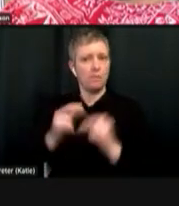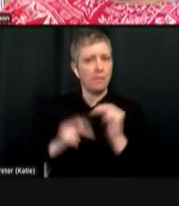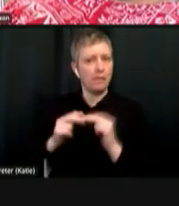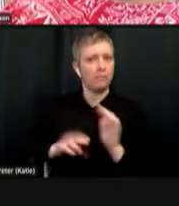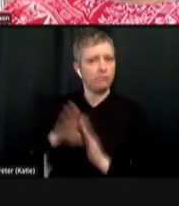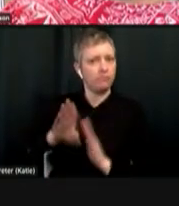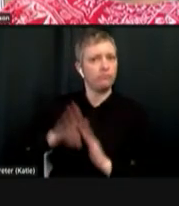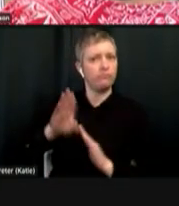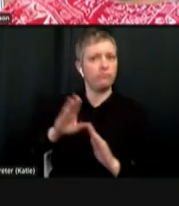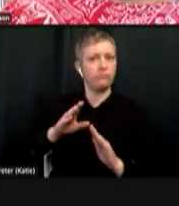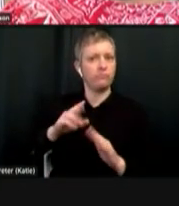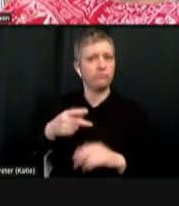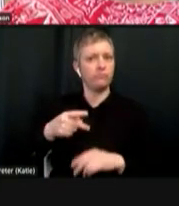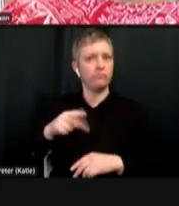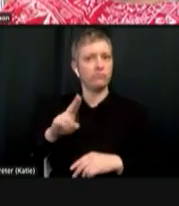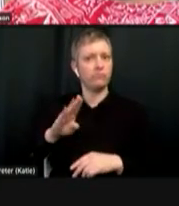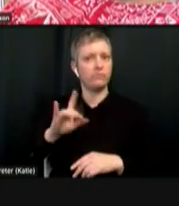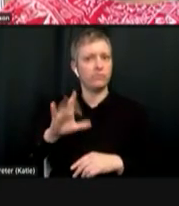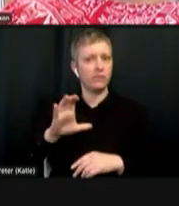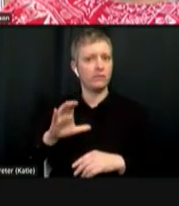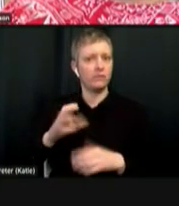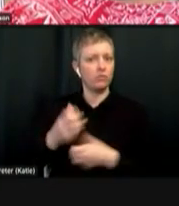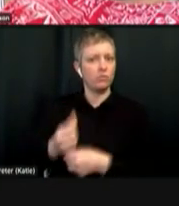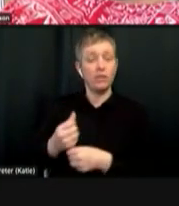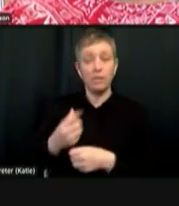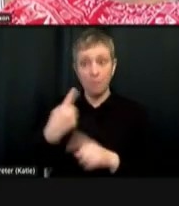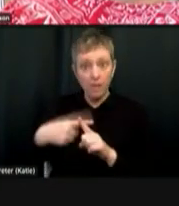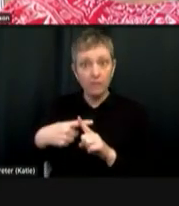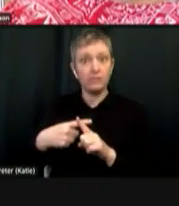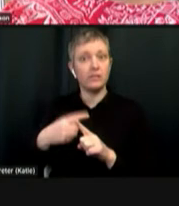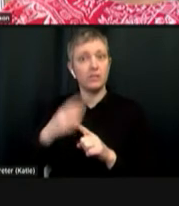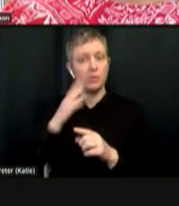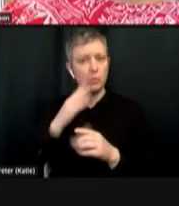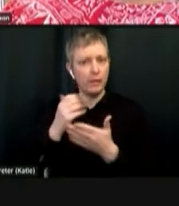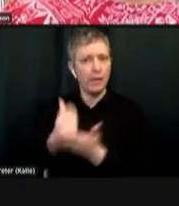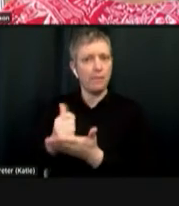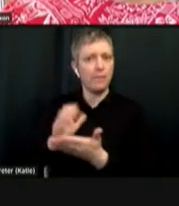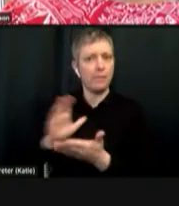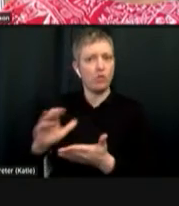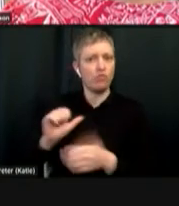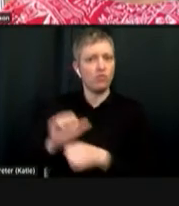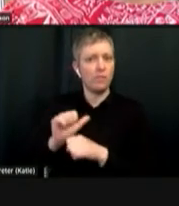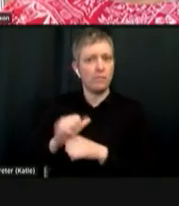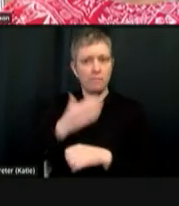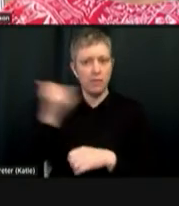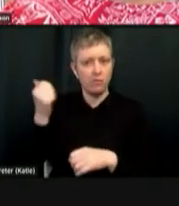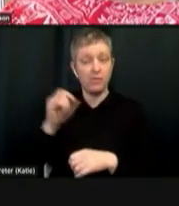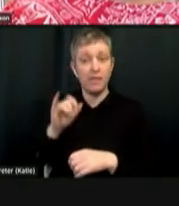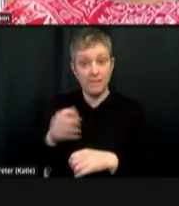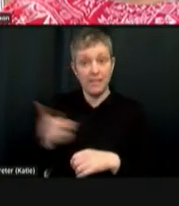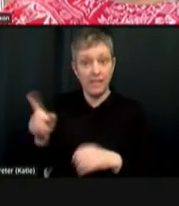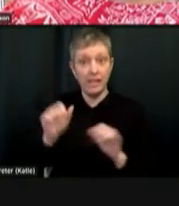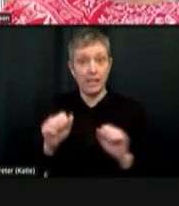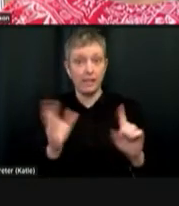if you can talk people into handcuffs than if you force them into handcuffs. There's a lot of ways this can be done.